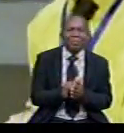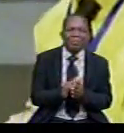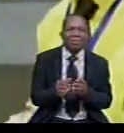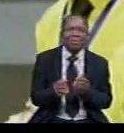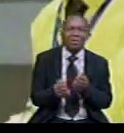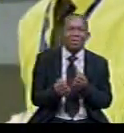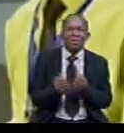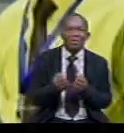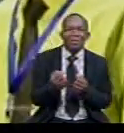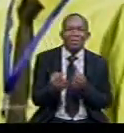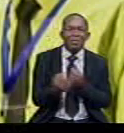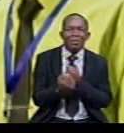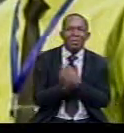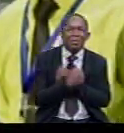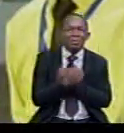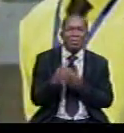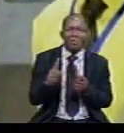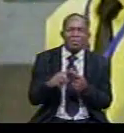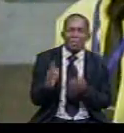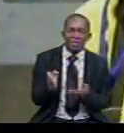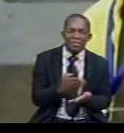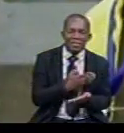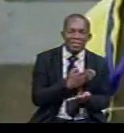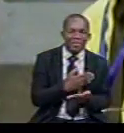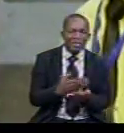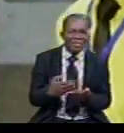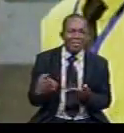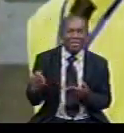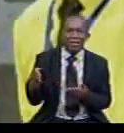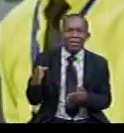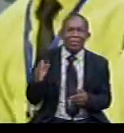love to sing. It's